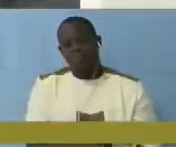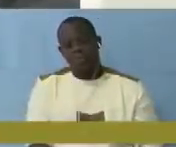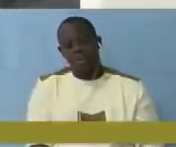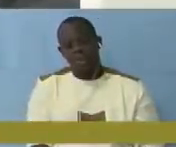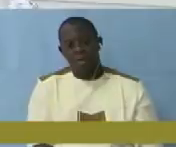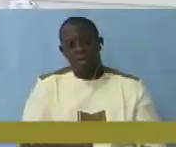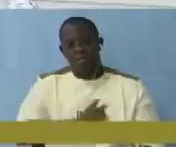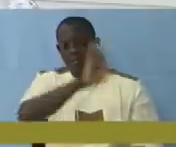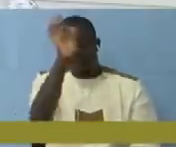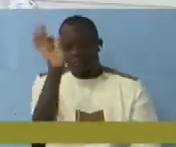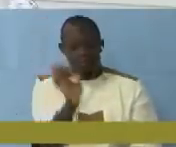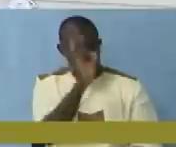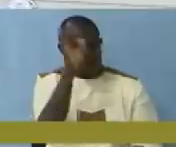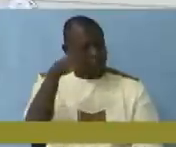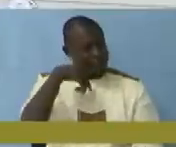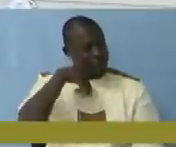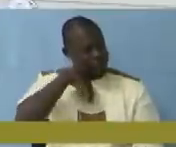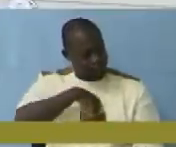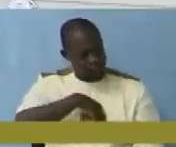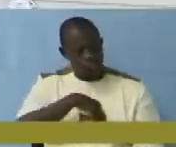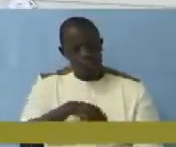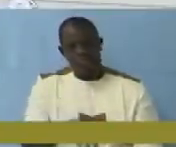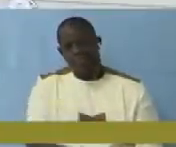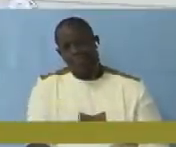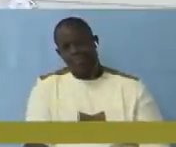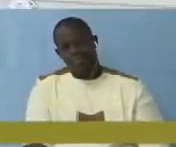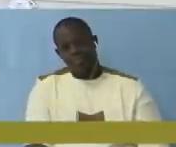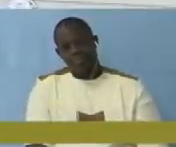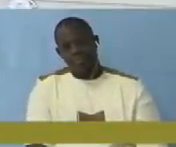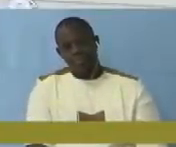It's very sad, isn't it?